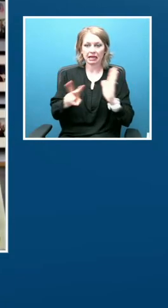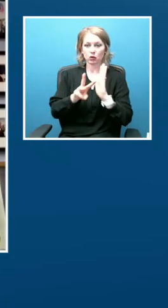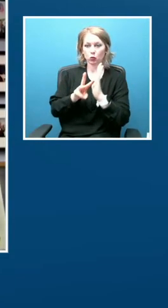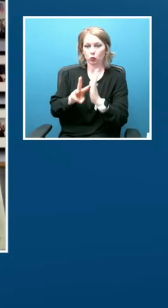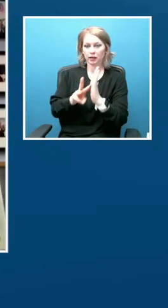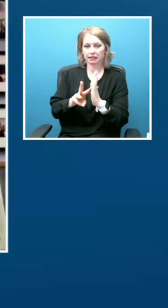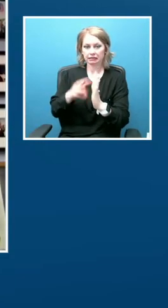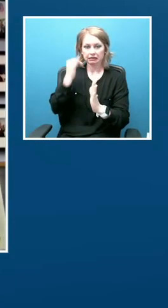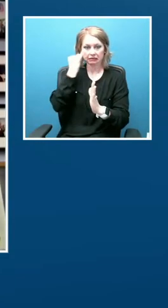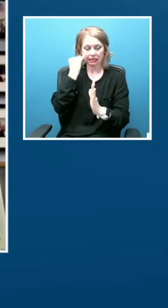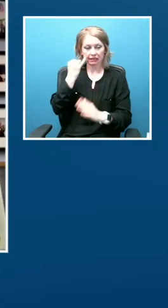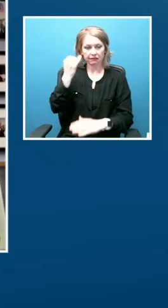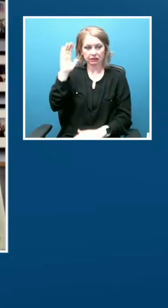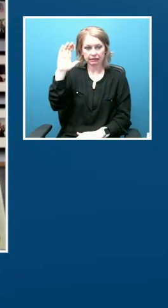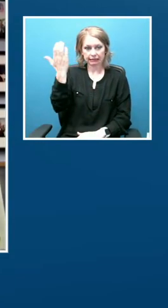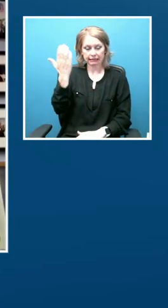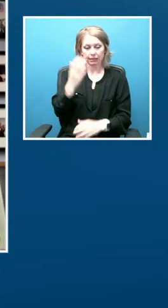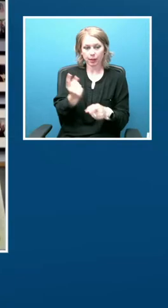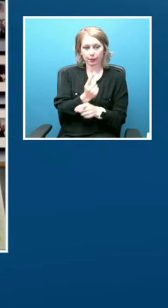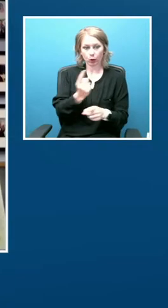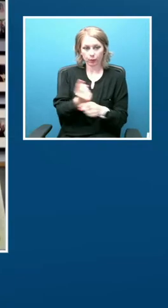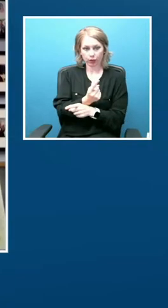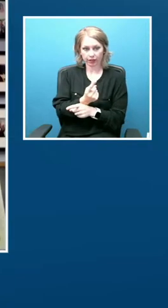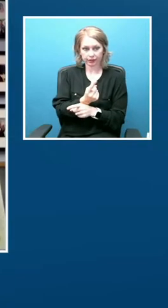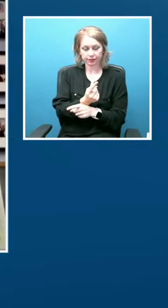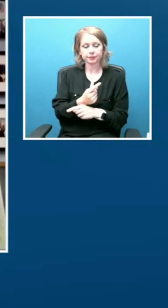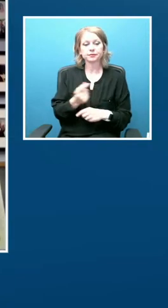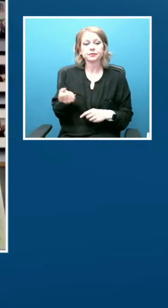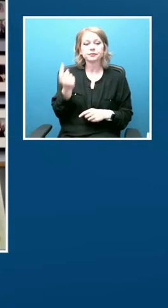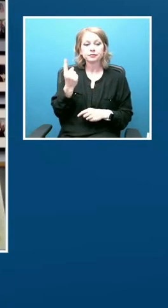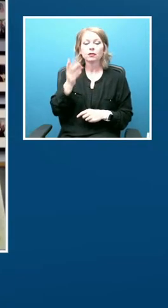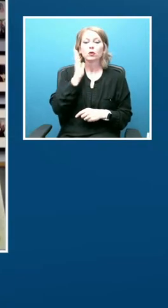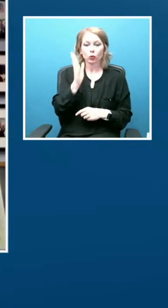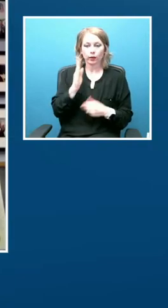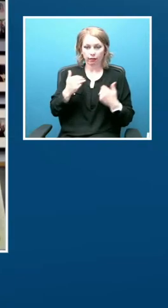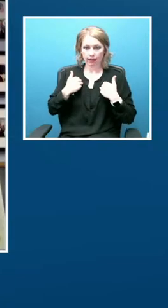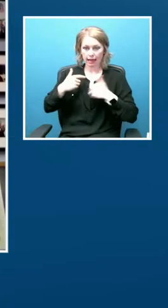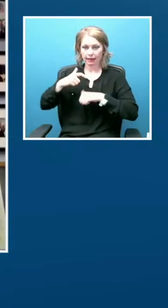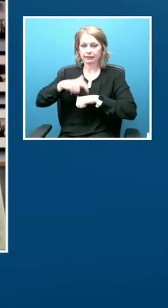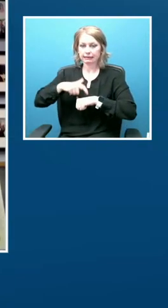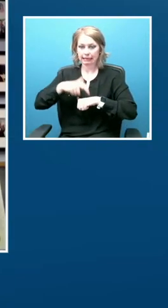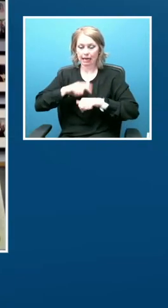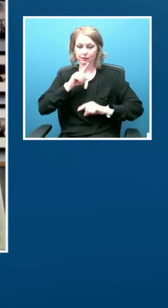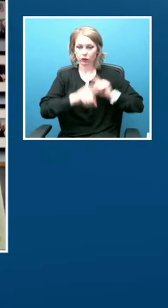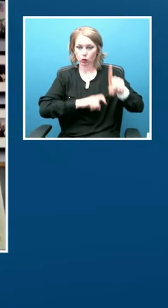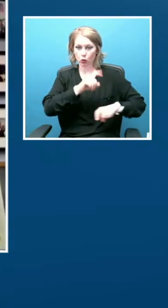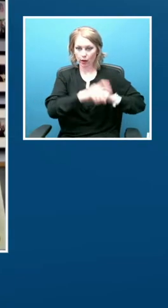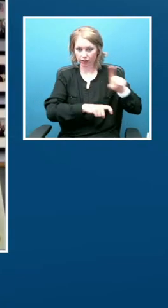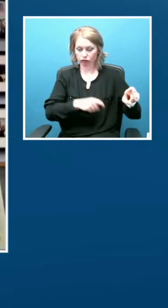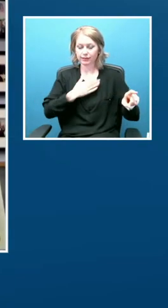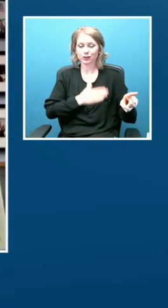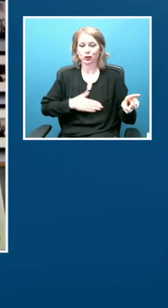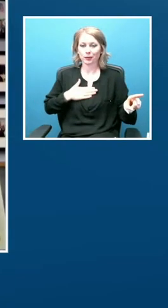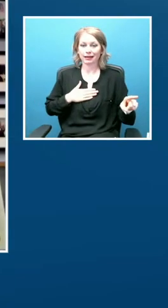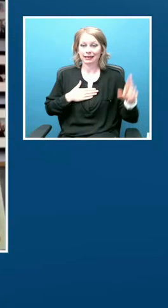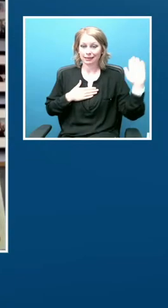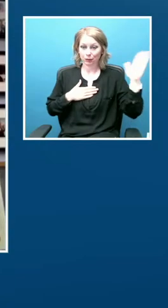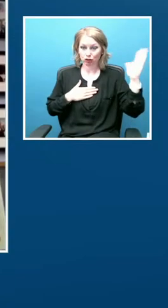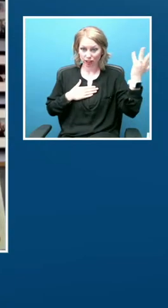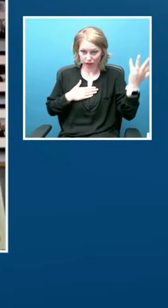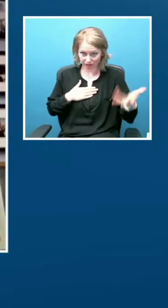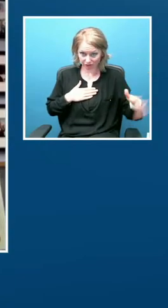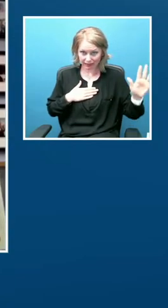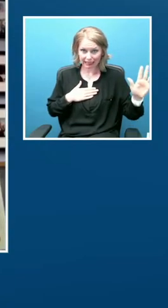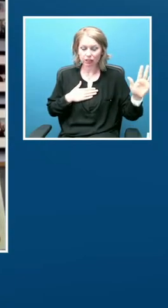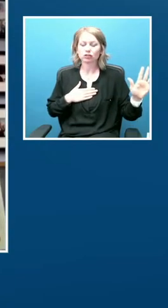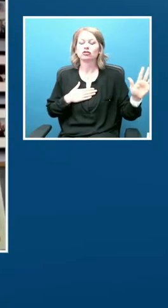Credential committee members, there will be time for questions, so hold the questions until the presentation from the